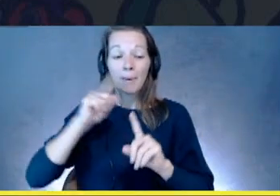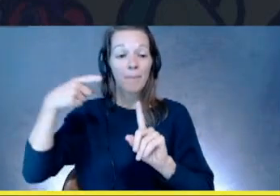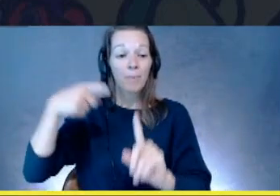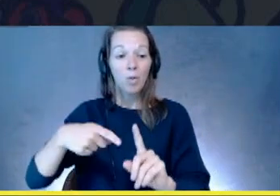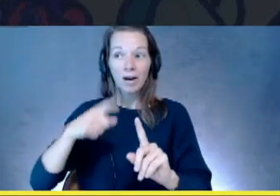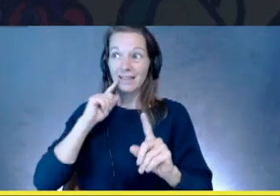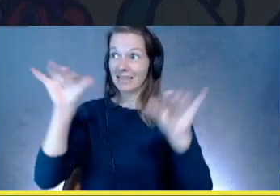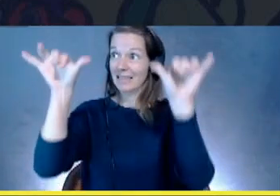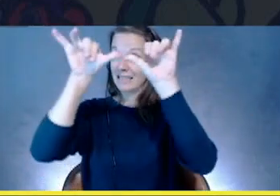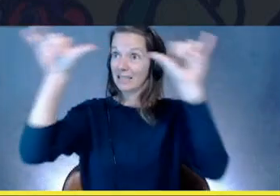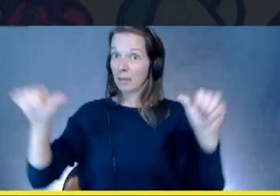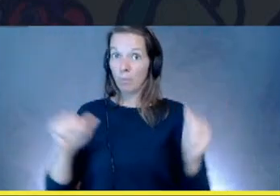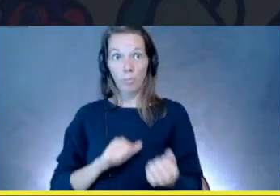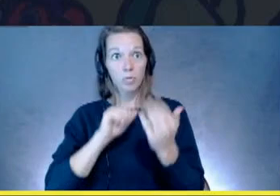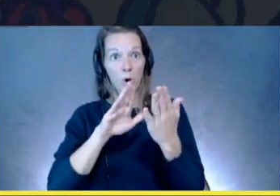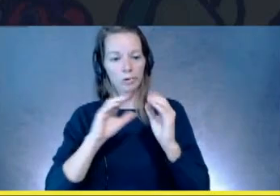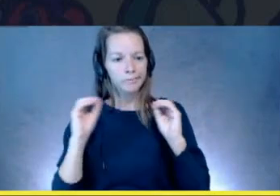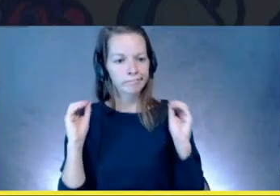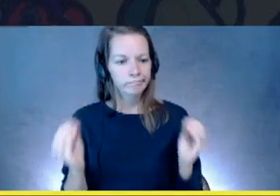to assessing